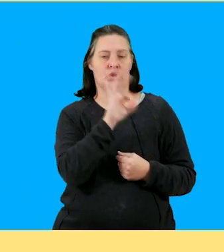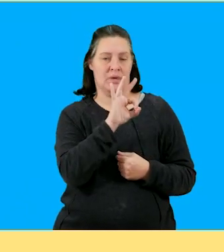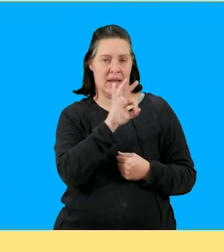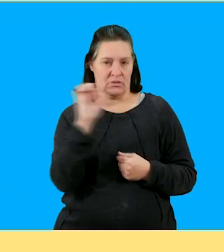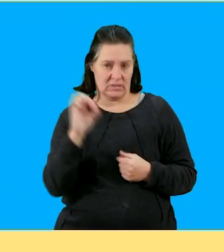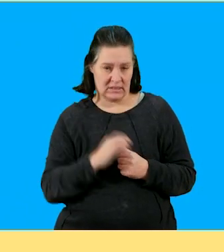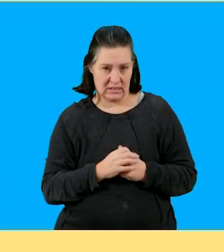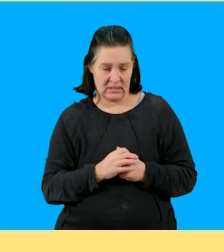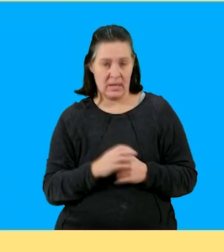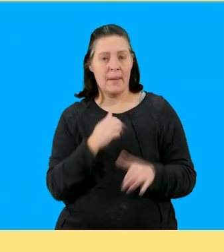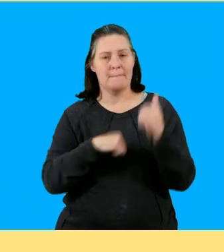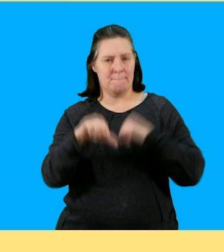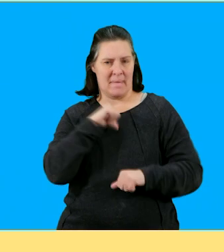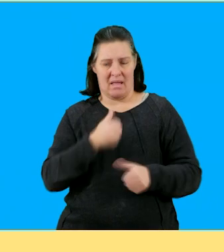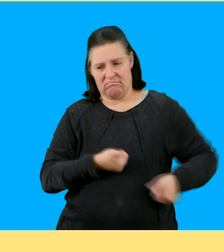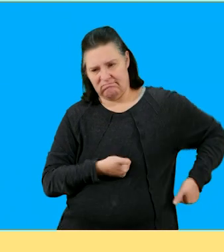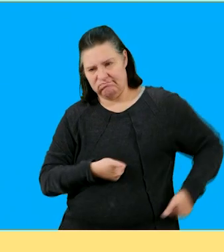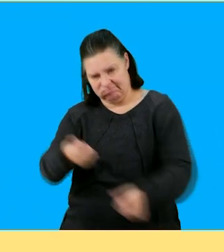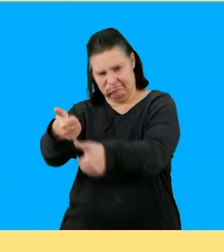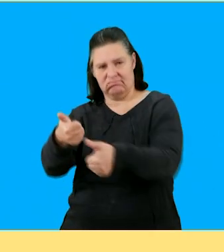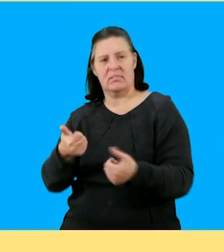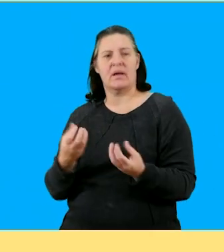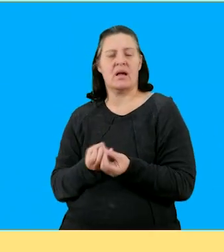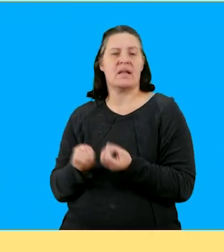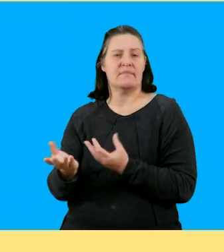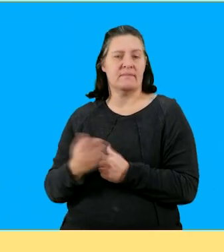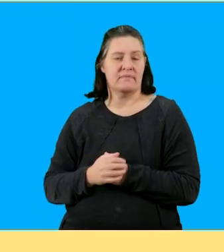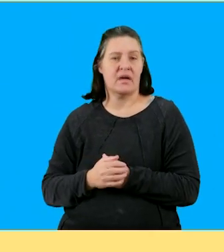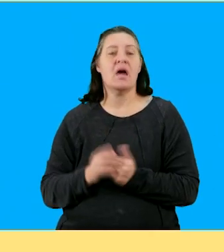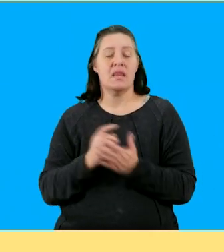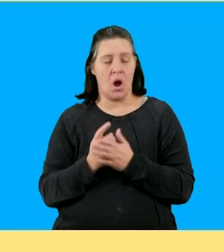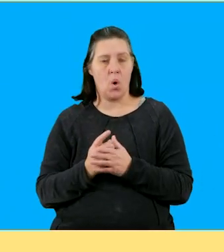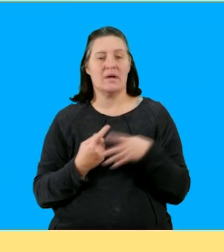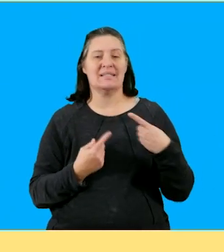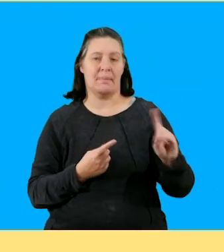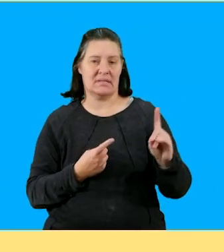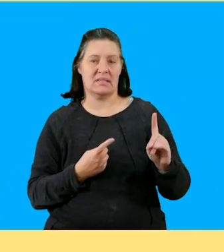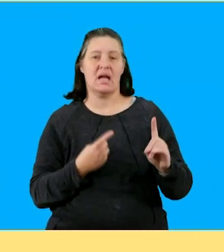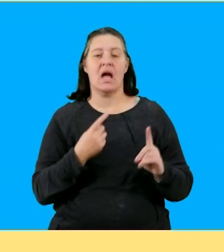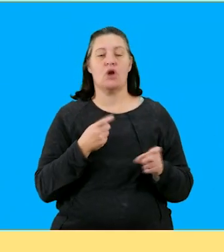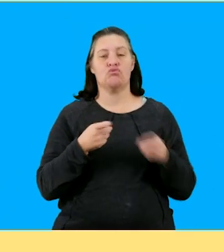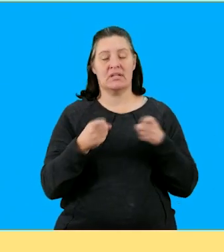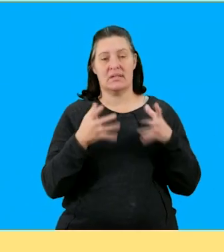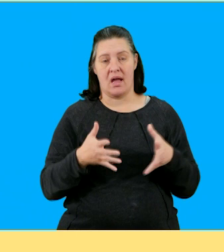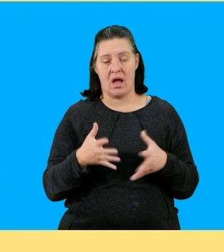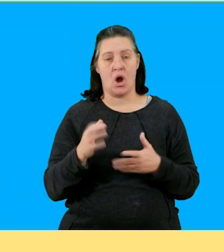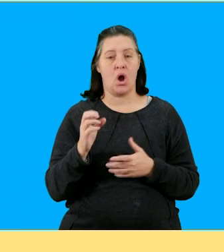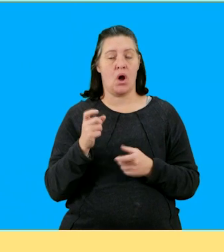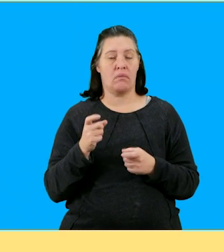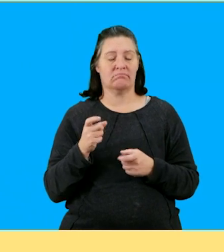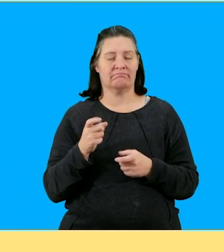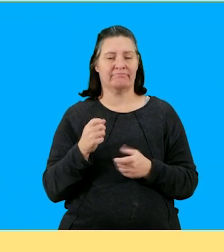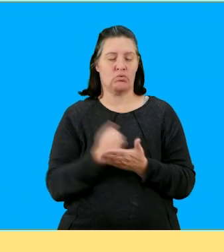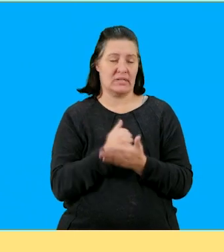1,300. That is the return of goods. When I'm recording that, I will debit my creditors control. So I'll come